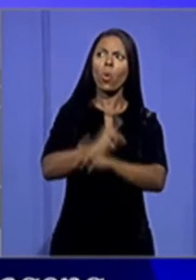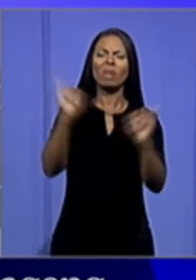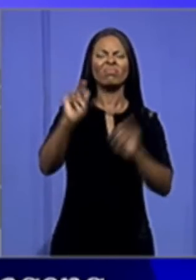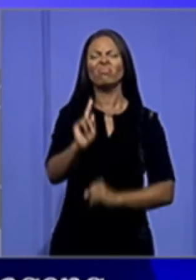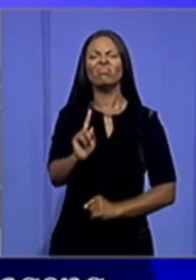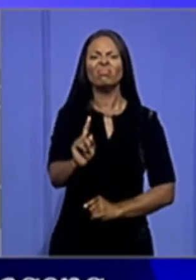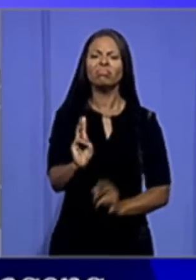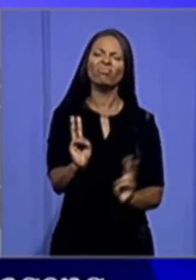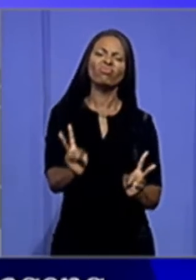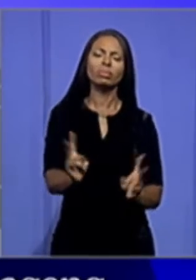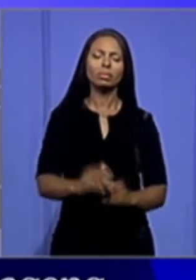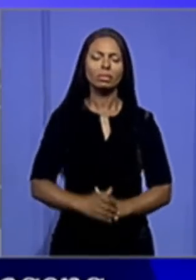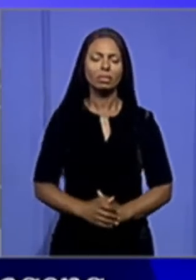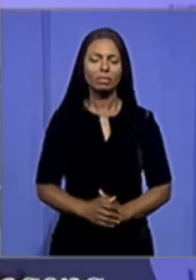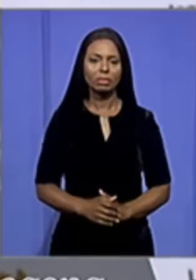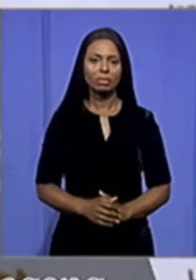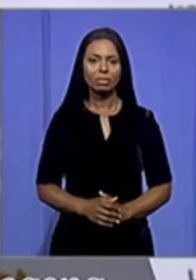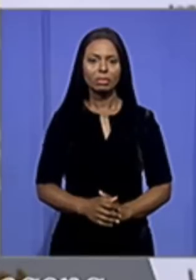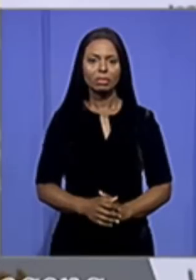kudu.